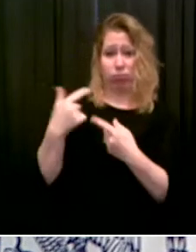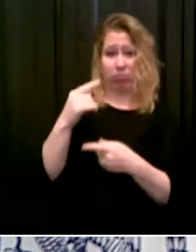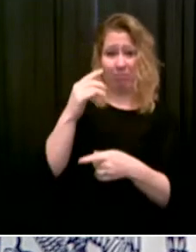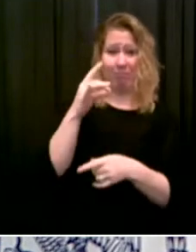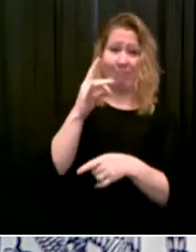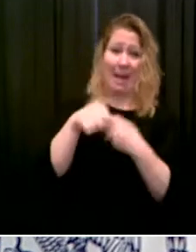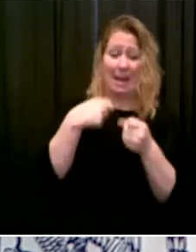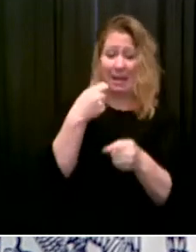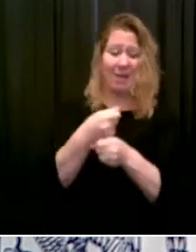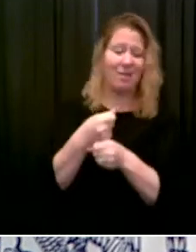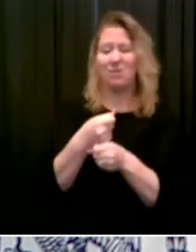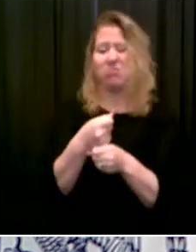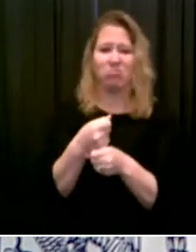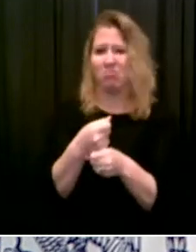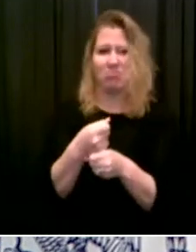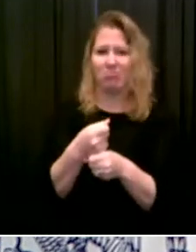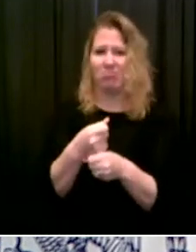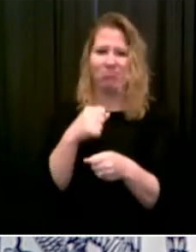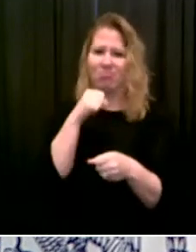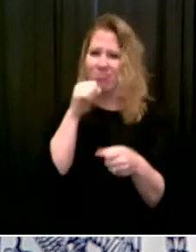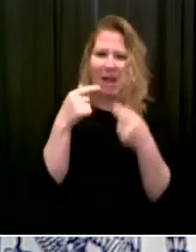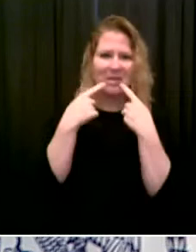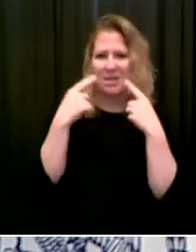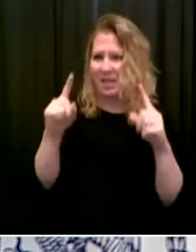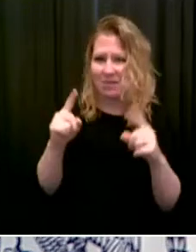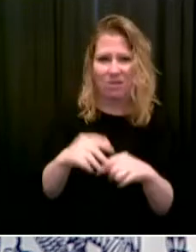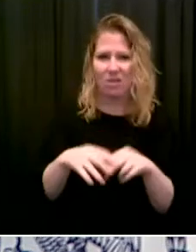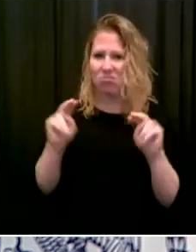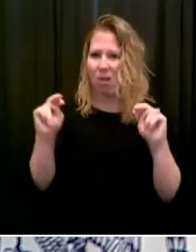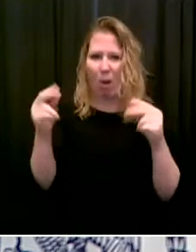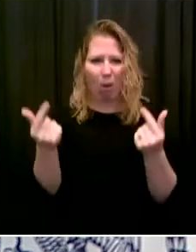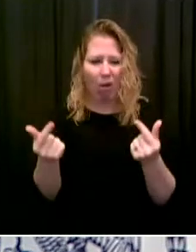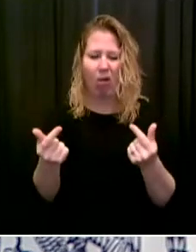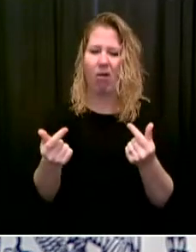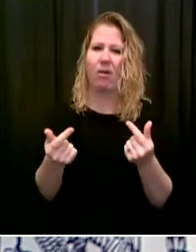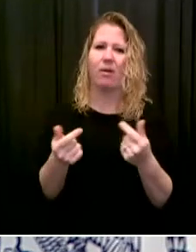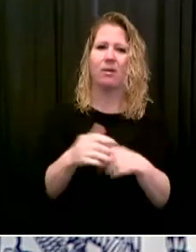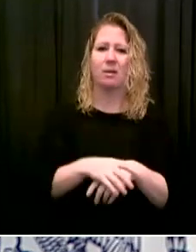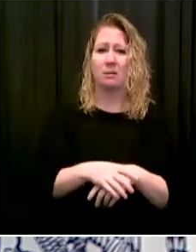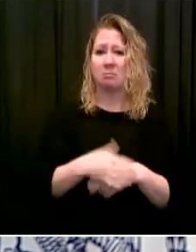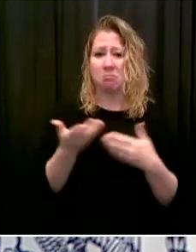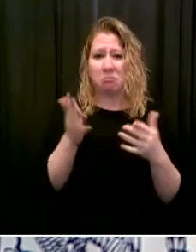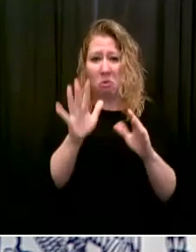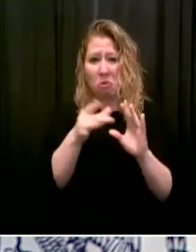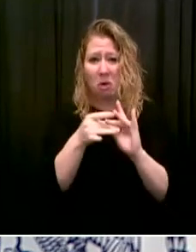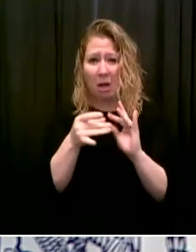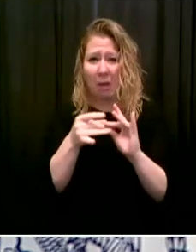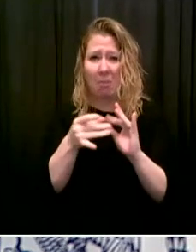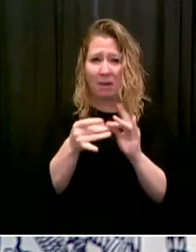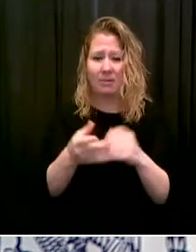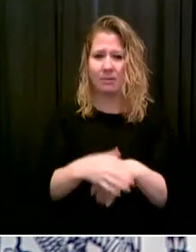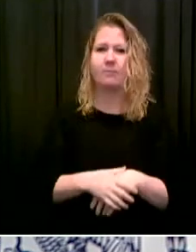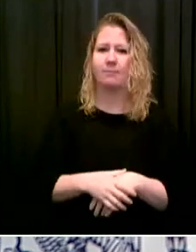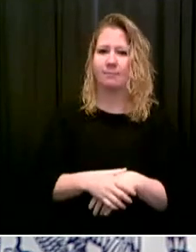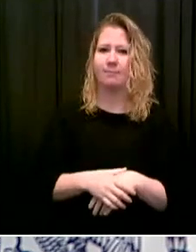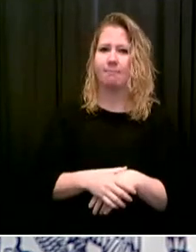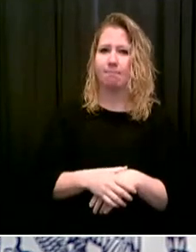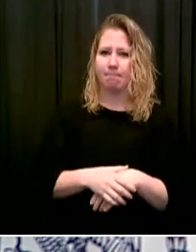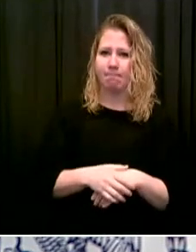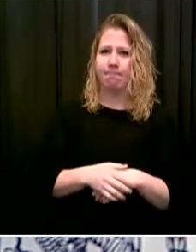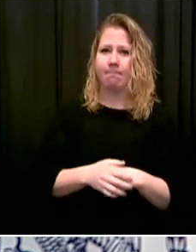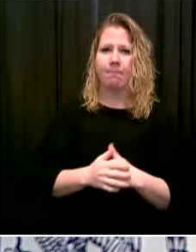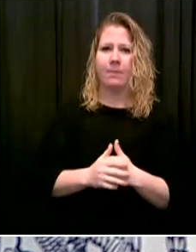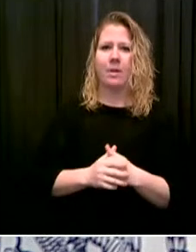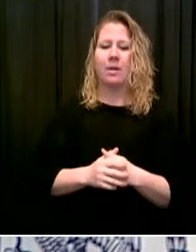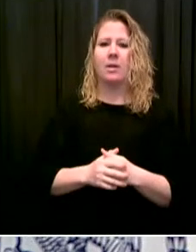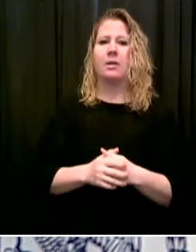that? You know, I'm gonna borrow from something Commissioner Shea said some weeks ago after something else the